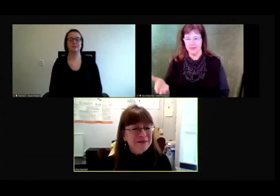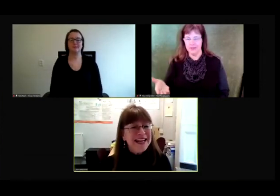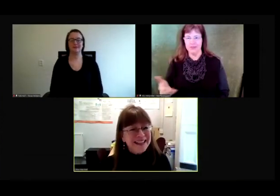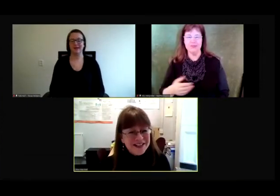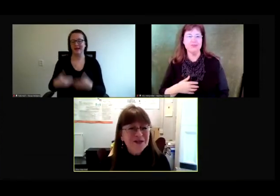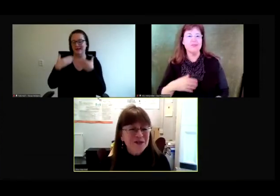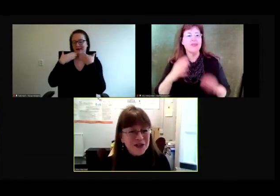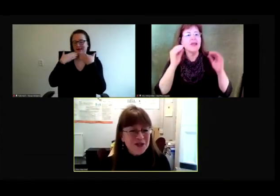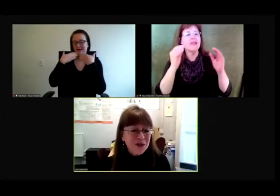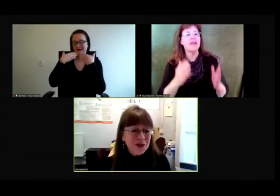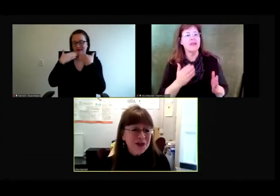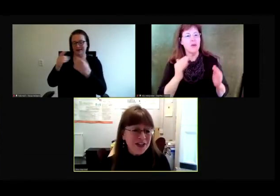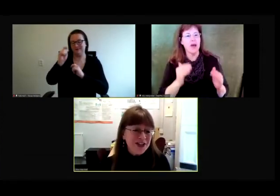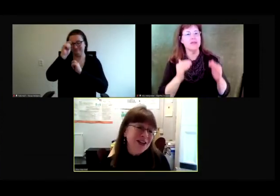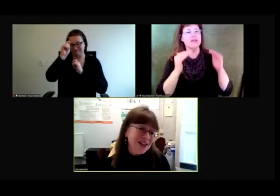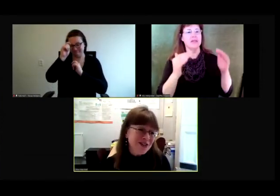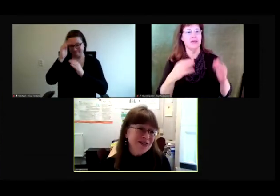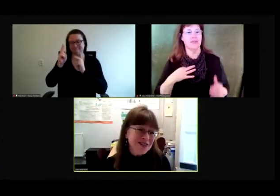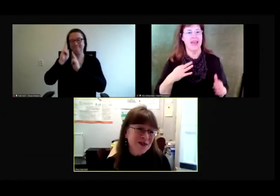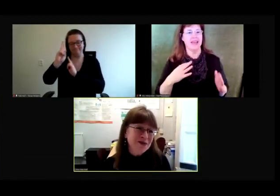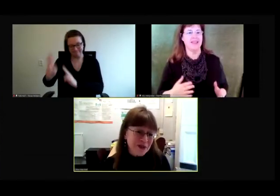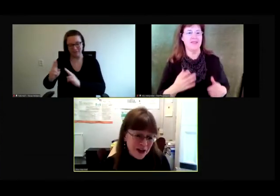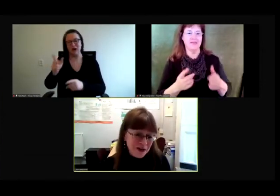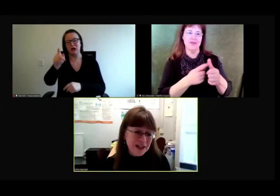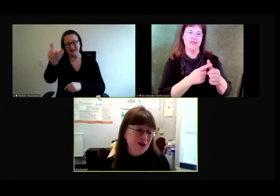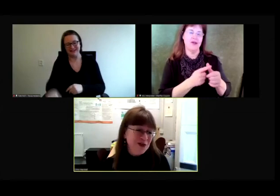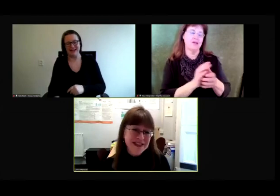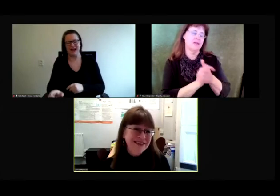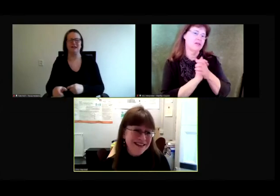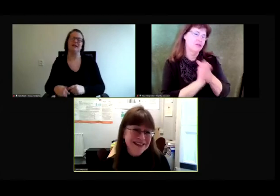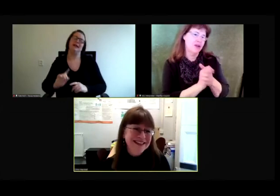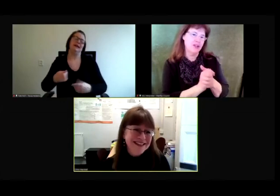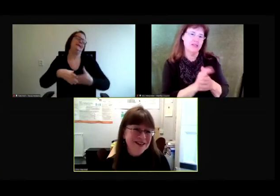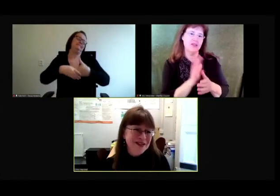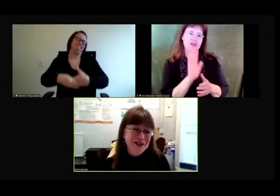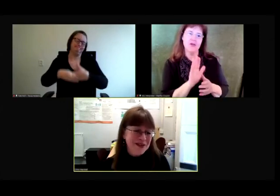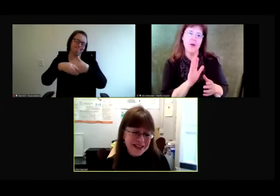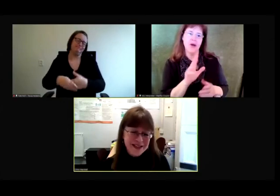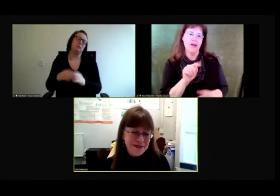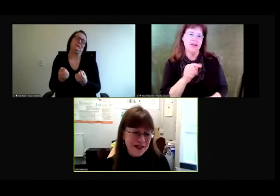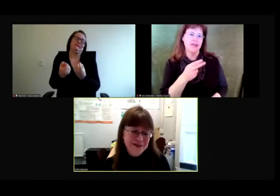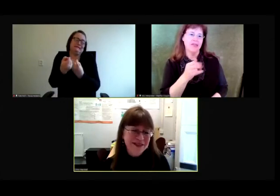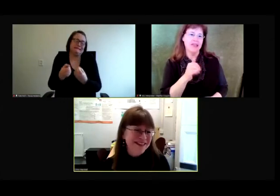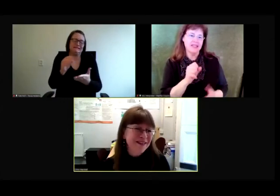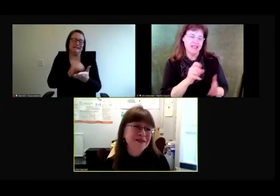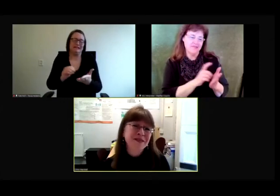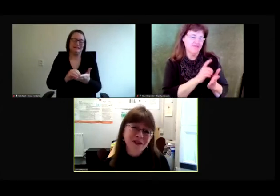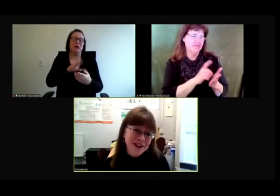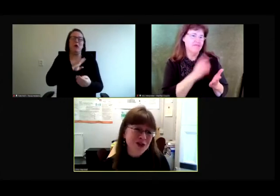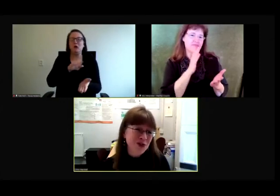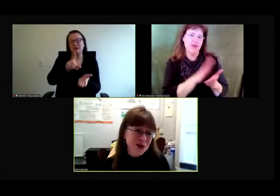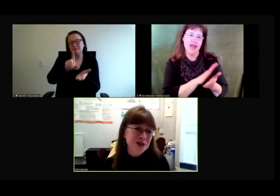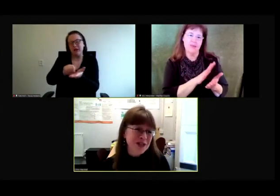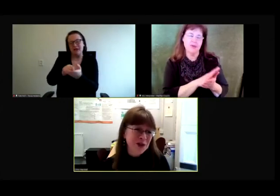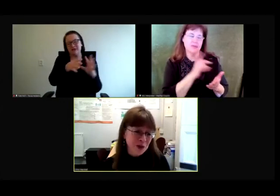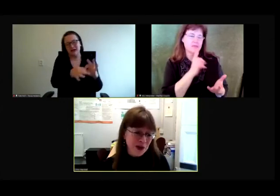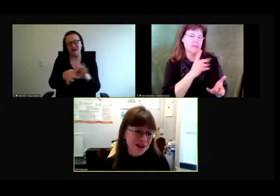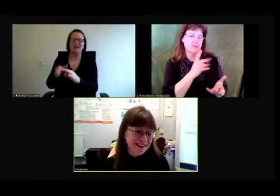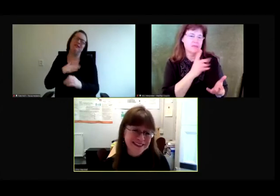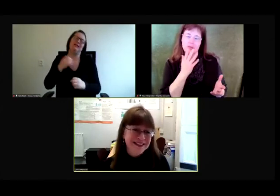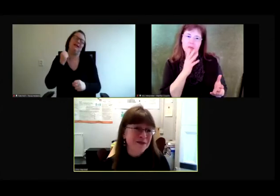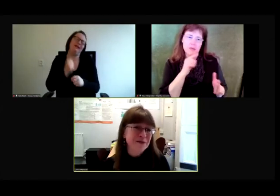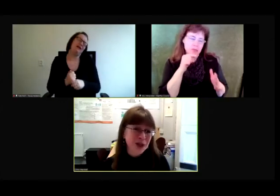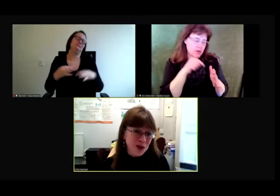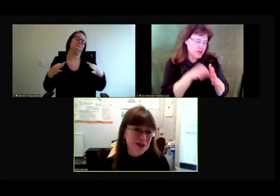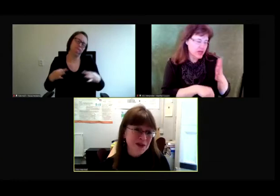Thank you, esteemed candidate. First of all, congratulations on a very interesting thesis and associated papers. I thoroughly enjoyed reading